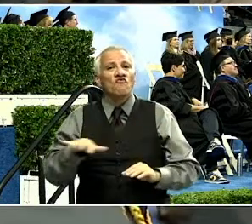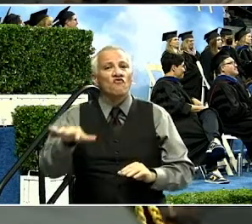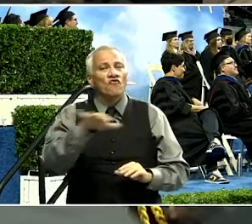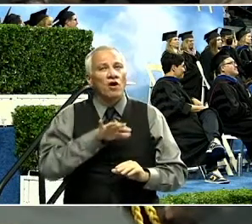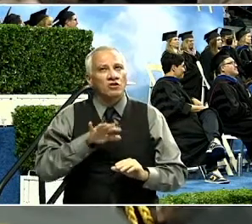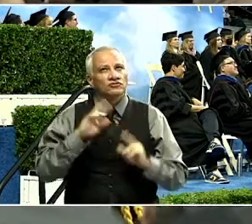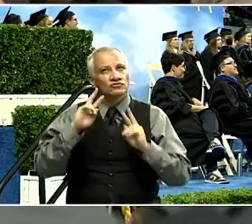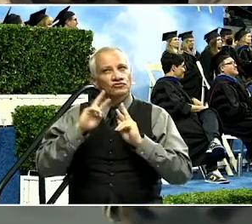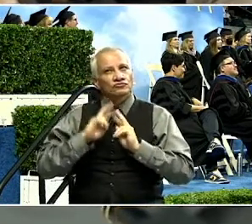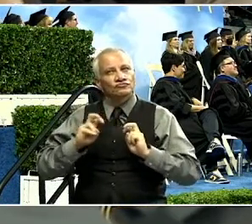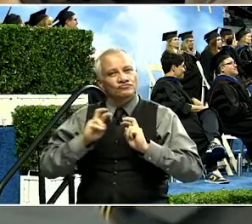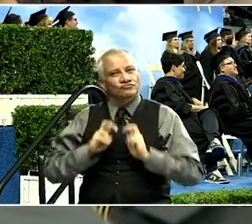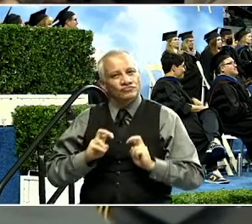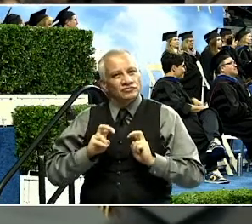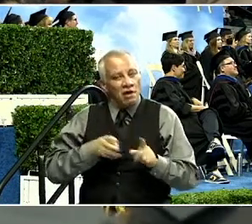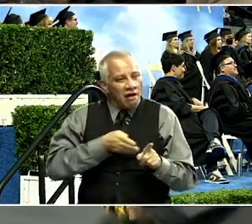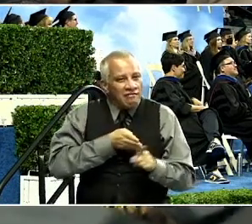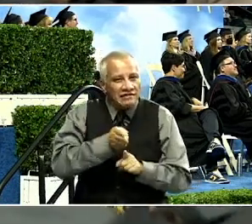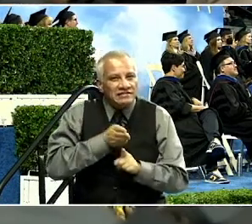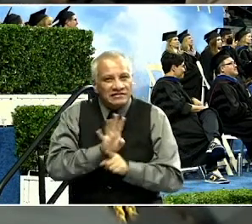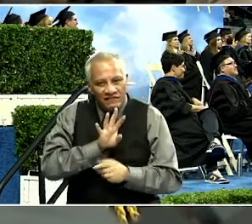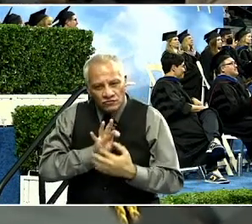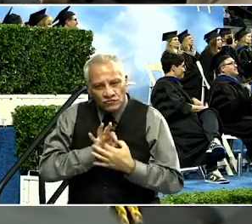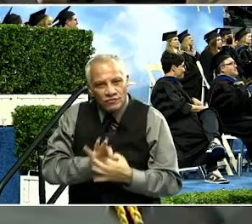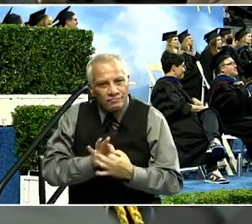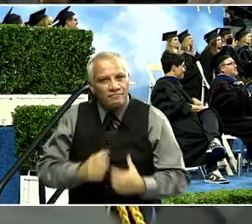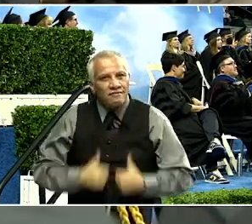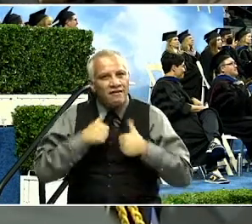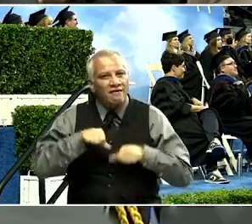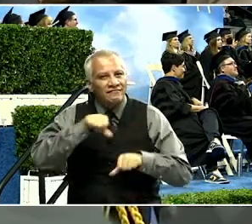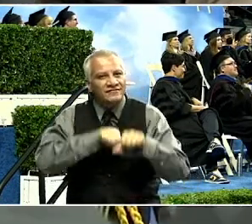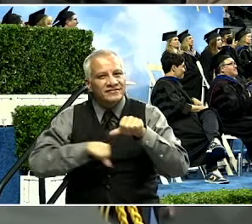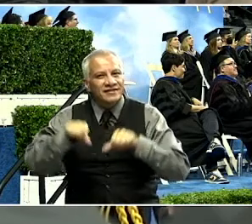of what the disciplines within the life sciences,